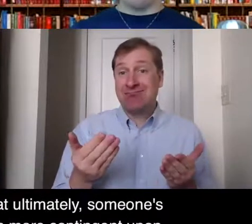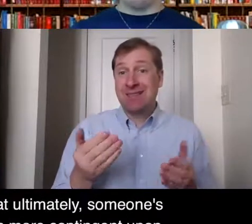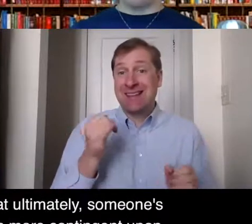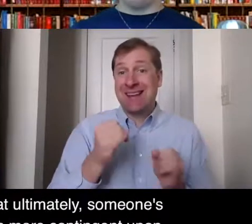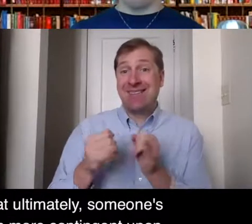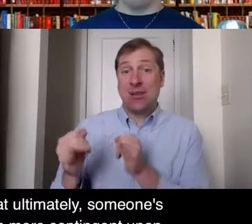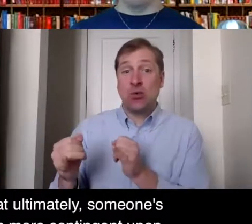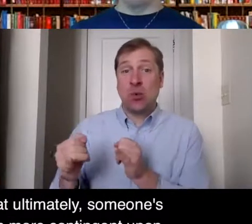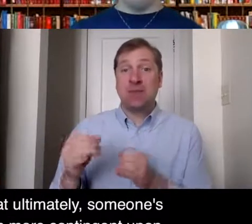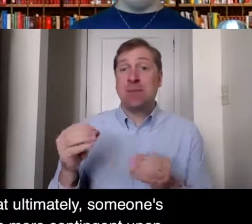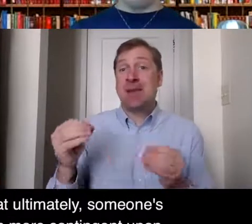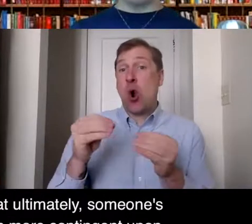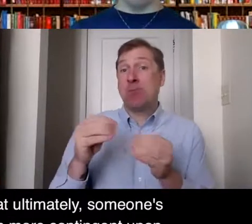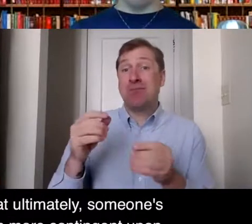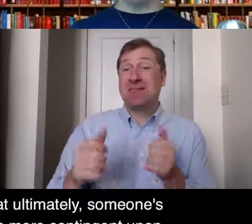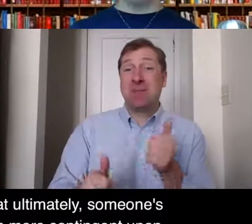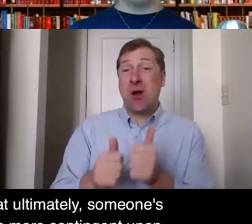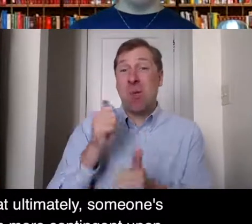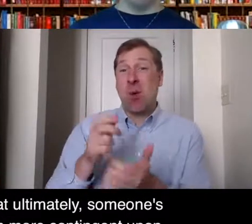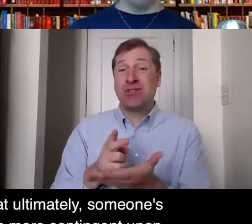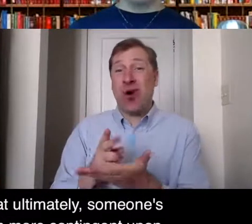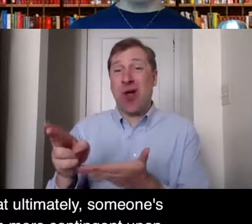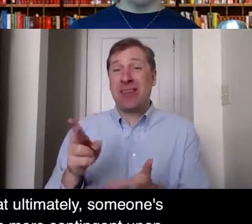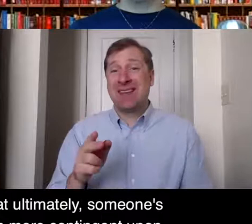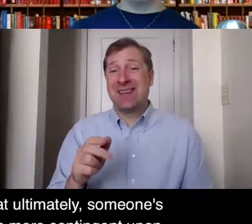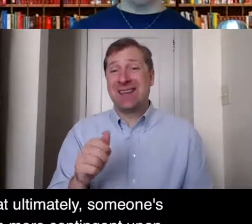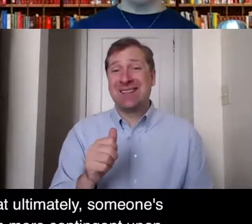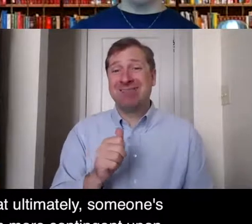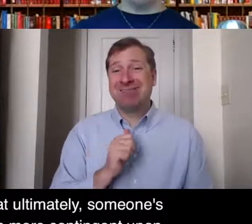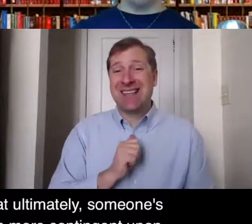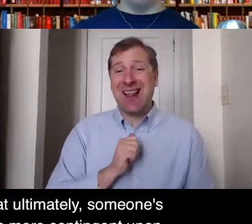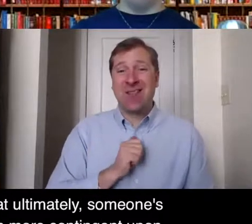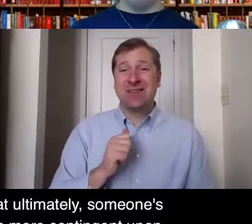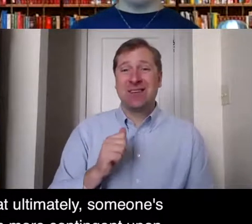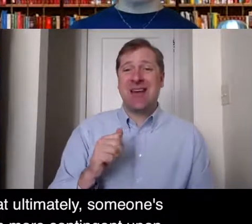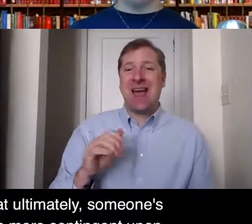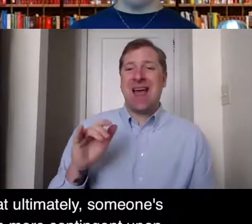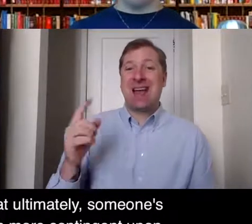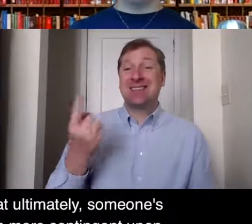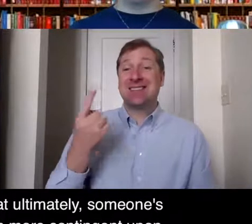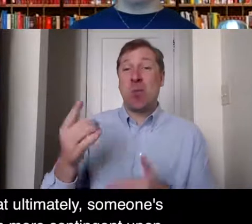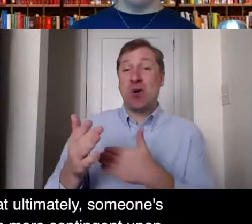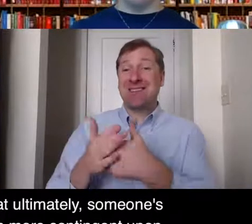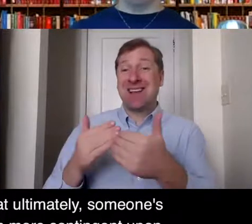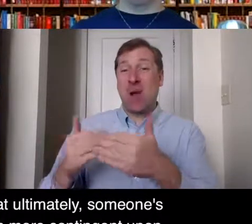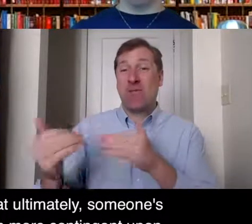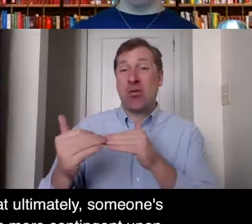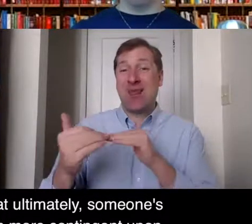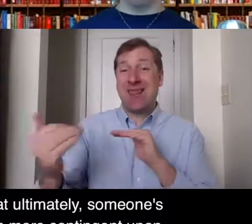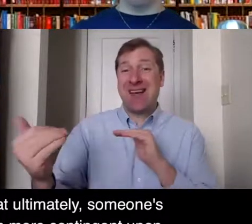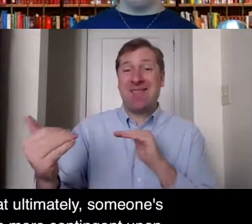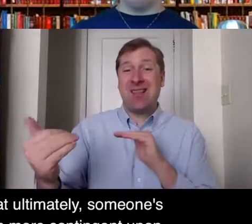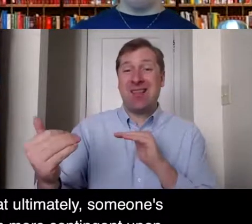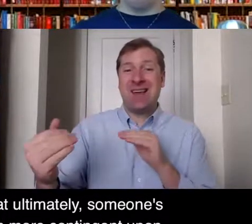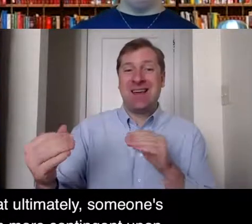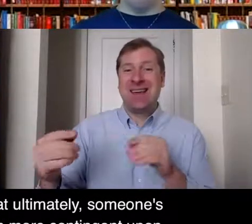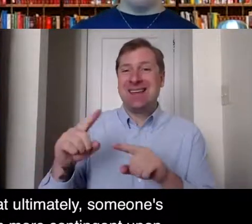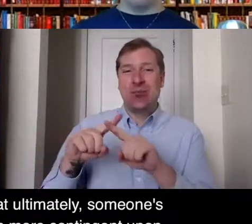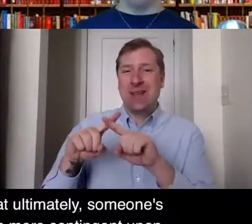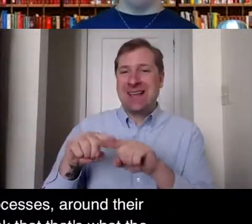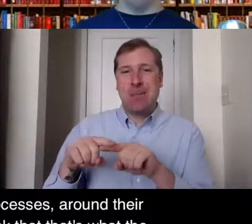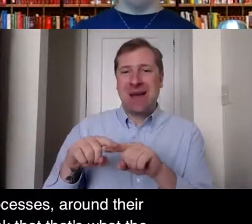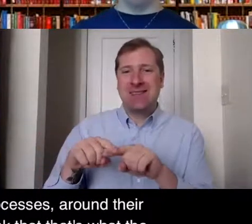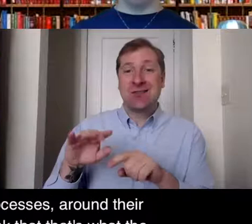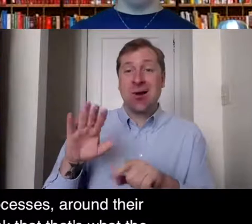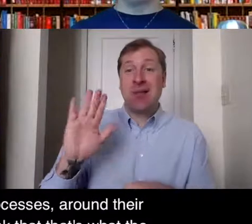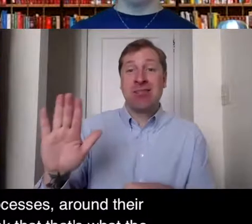most authentic selves, and that ultimately someone's comfort level is so much more contingent upon